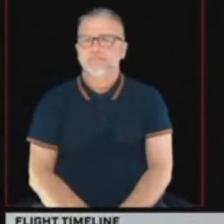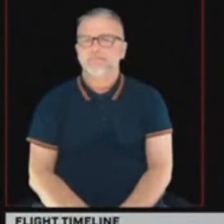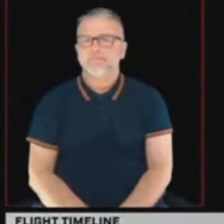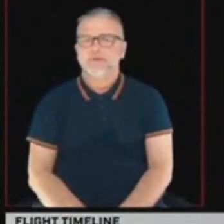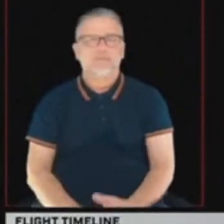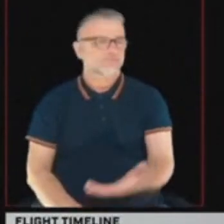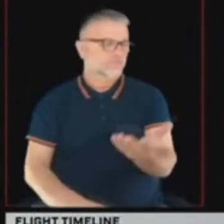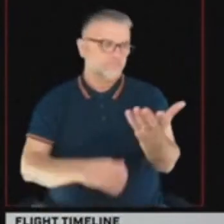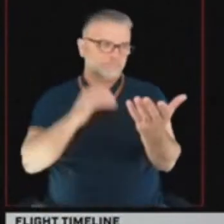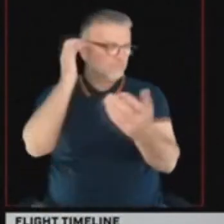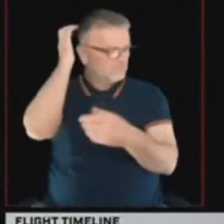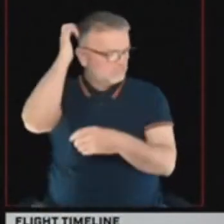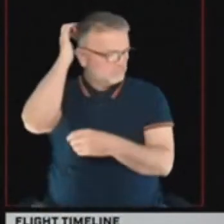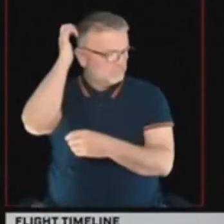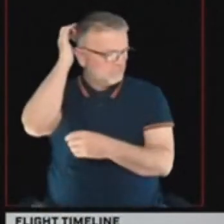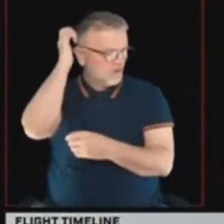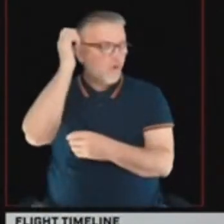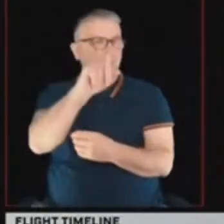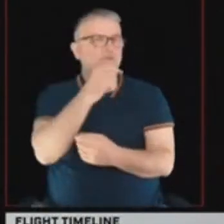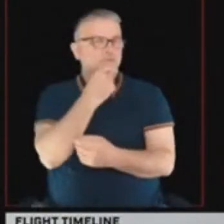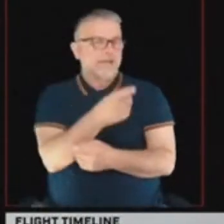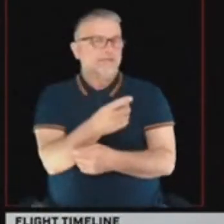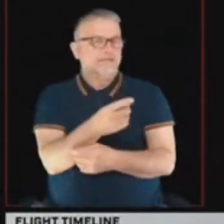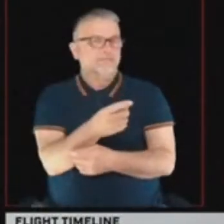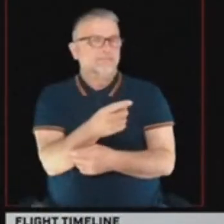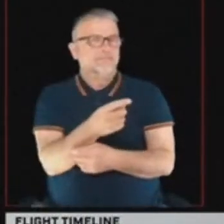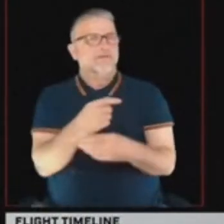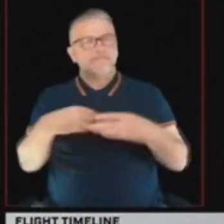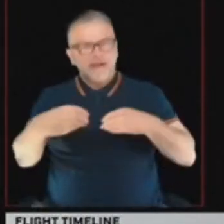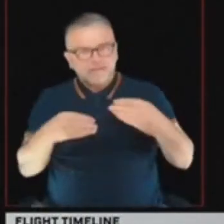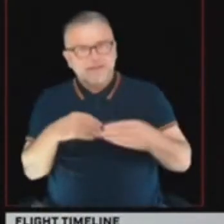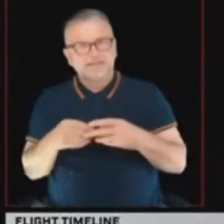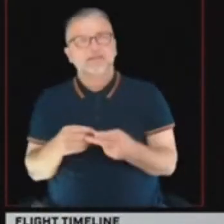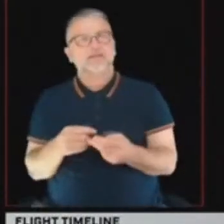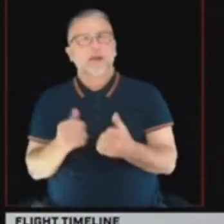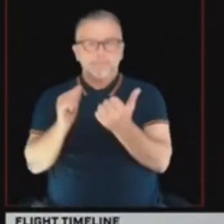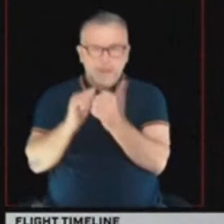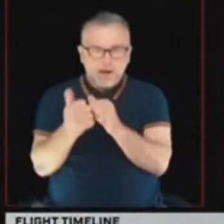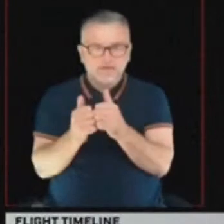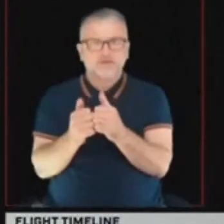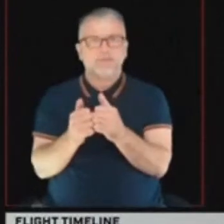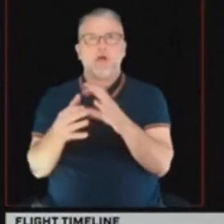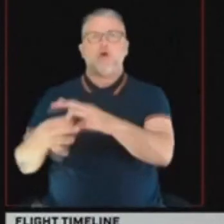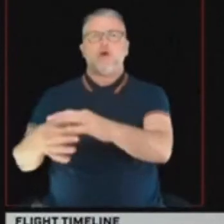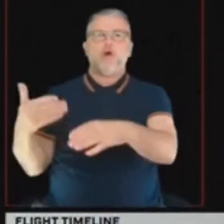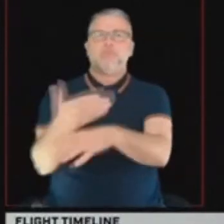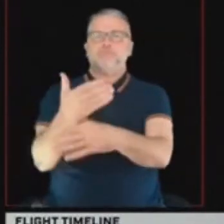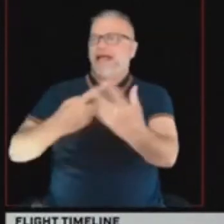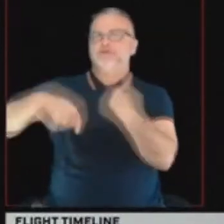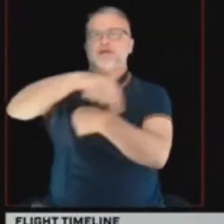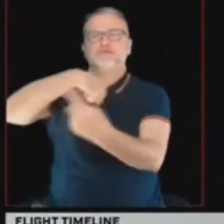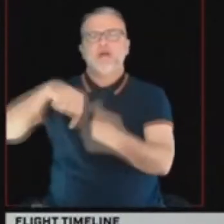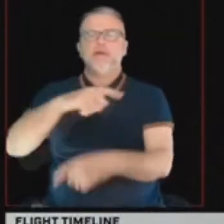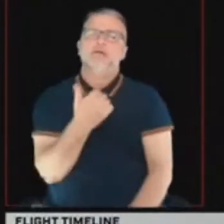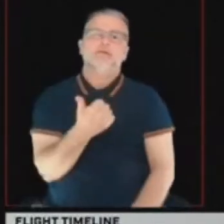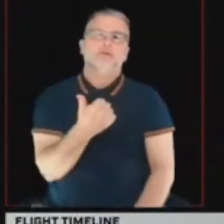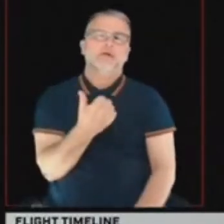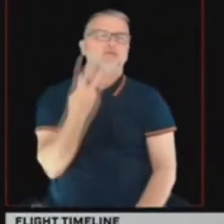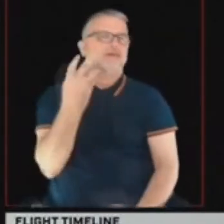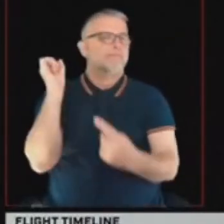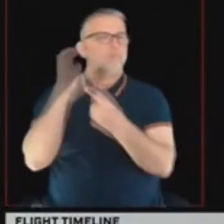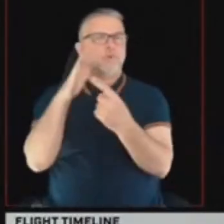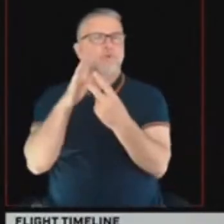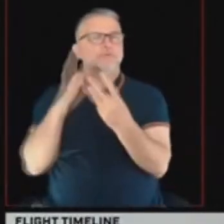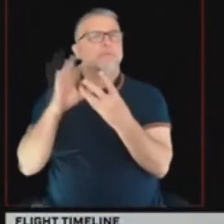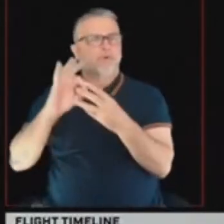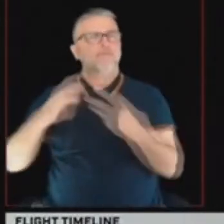it. The agility, partnership, and interoperability were the three big things for us with this mission.